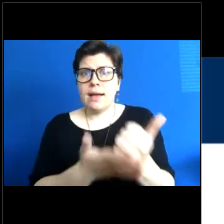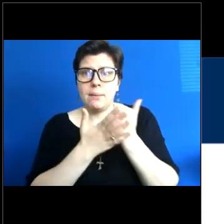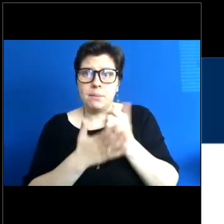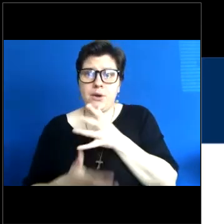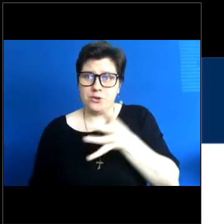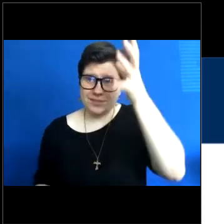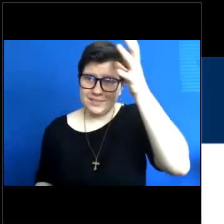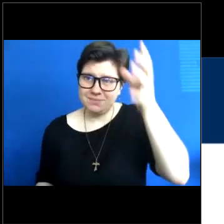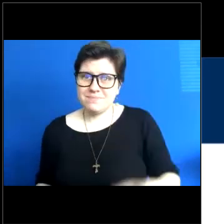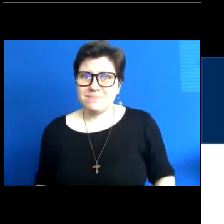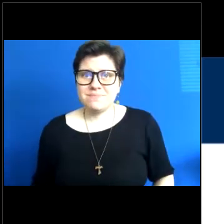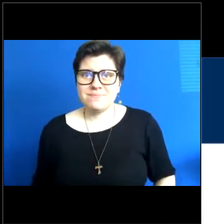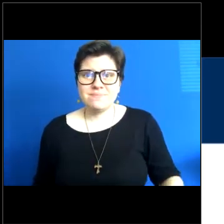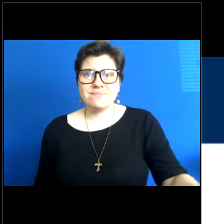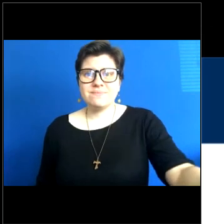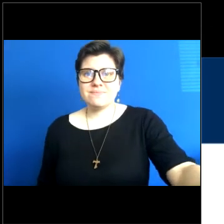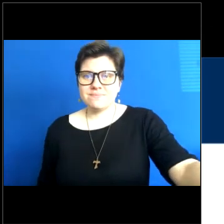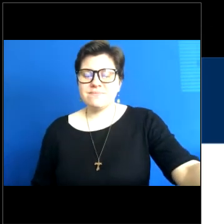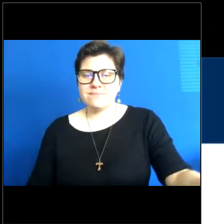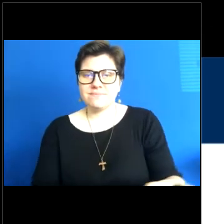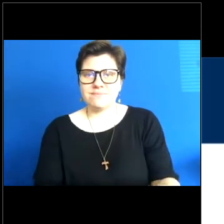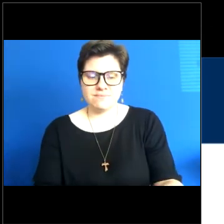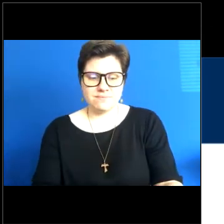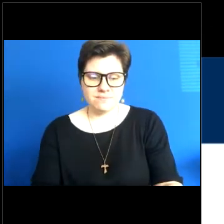parents. That's an excellent question.